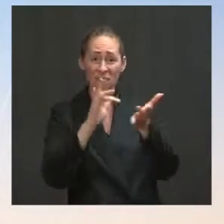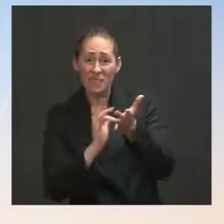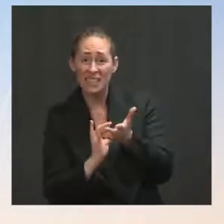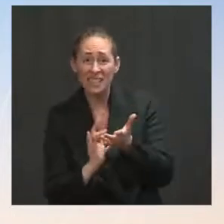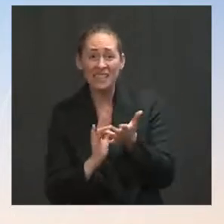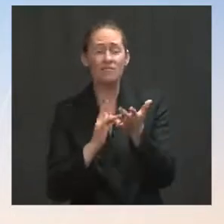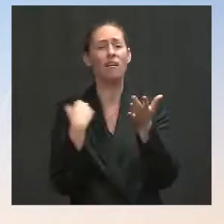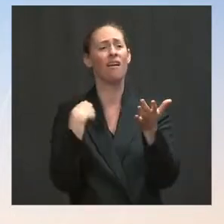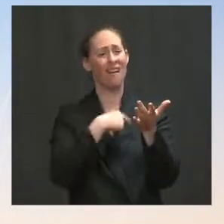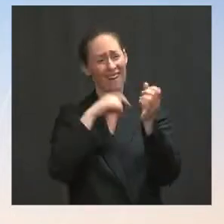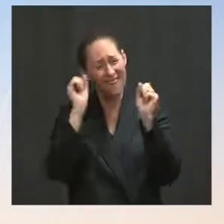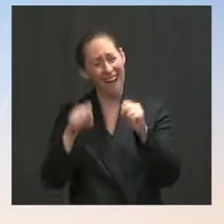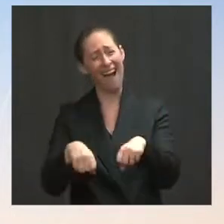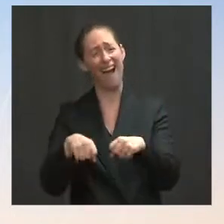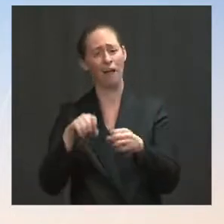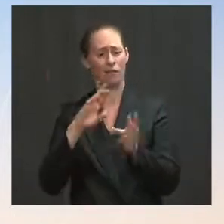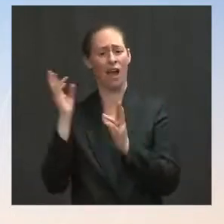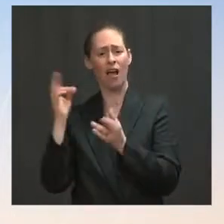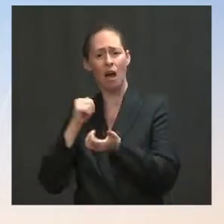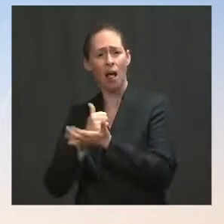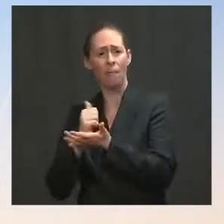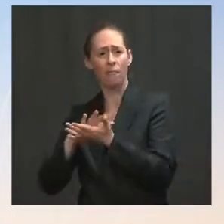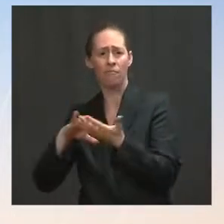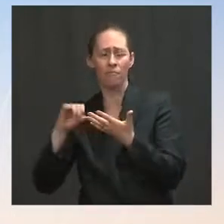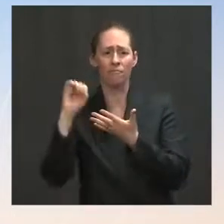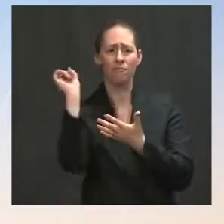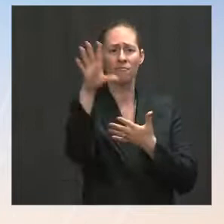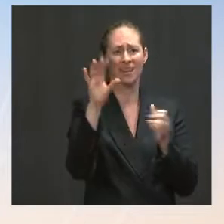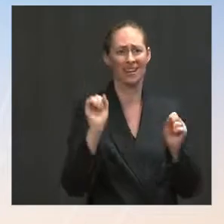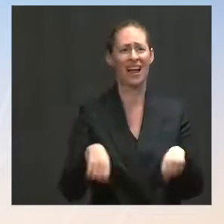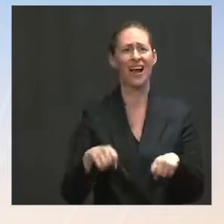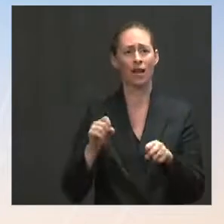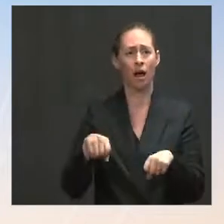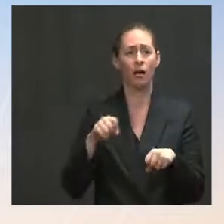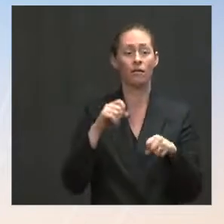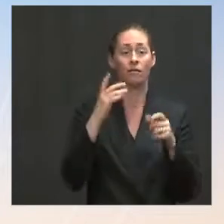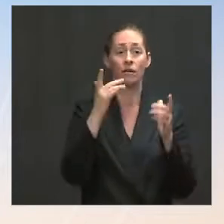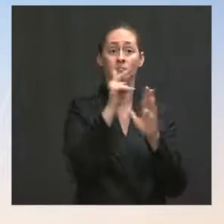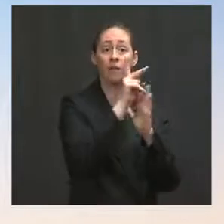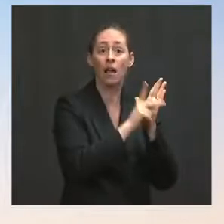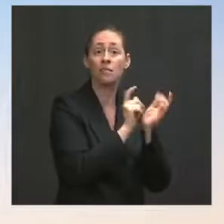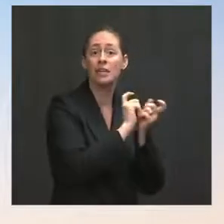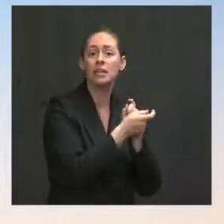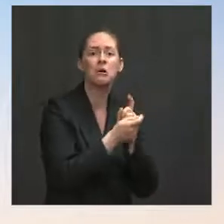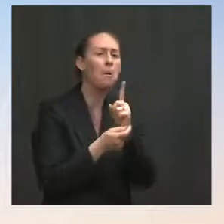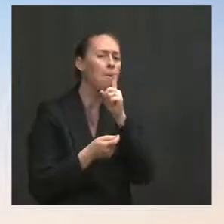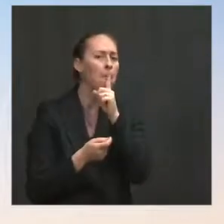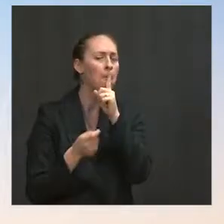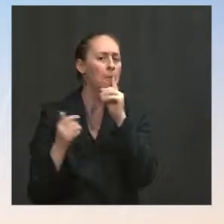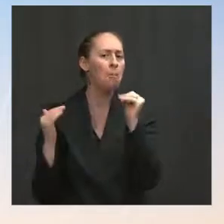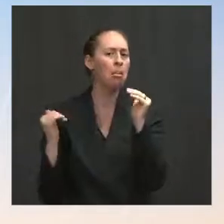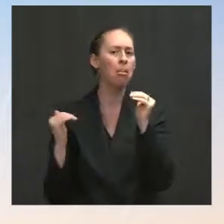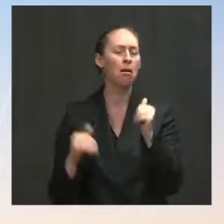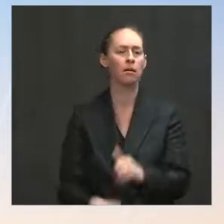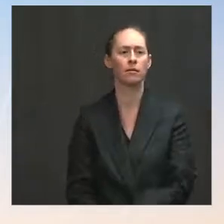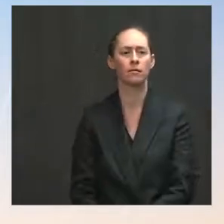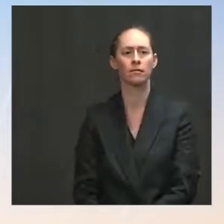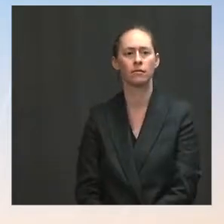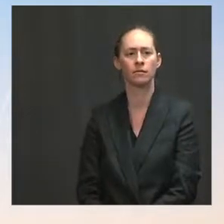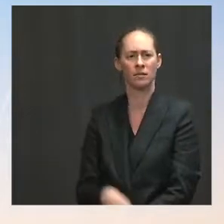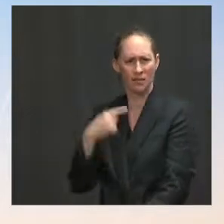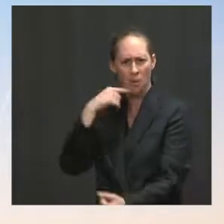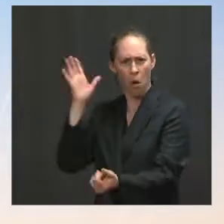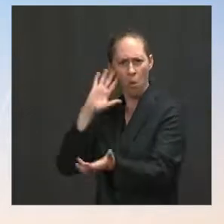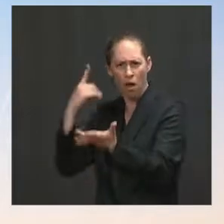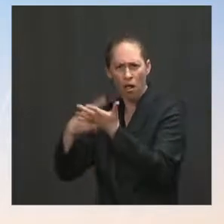with that in place. But I have nothing to preview for you in terms of a change of policy. But even though the president said he was going to reverse the policy, you can't say